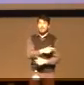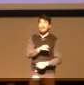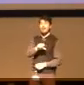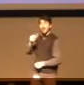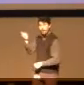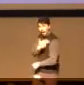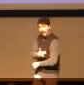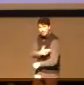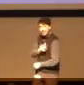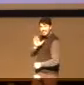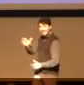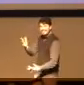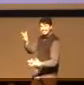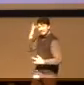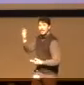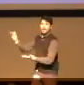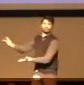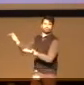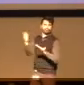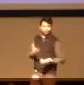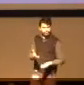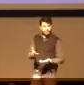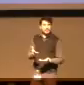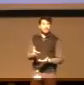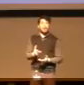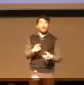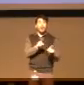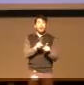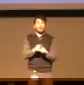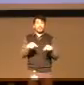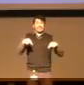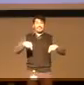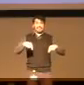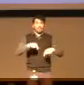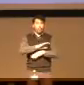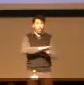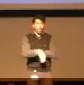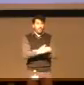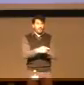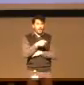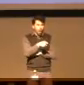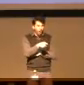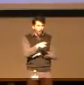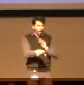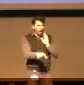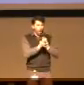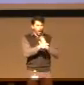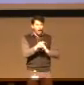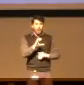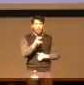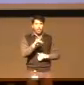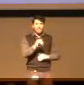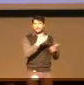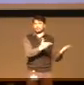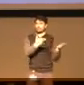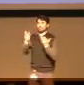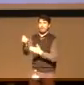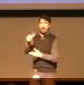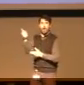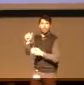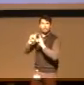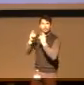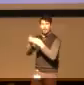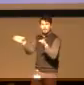as well as, critically ill inpatients to our inpatient units. So we evaluate each one of those transfers on a case-by-case